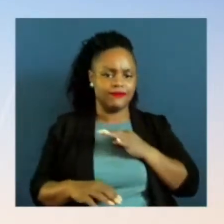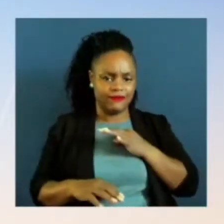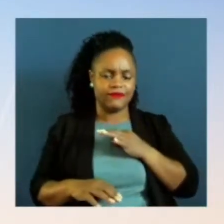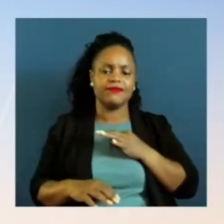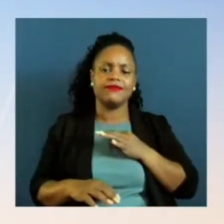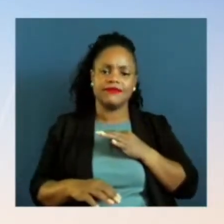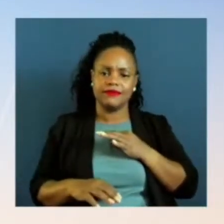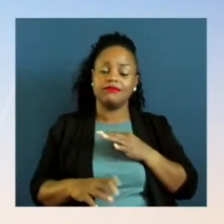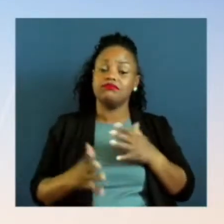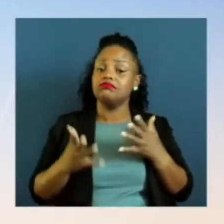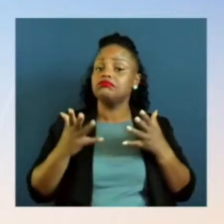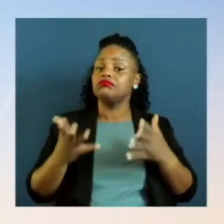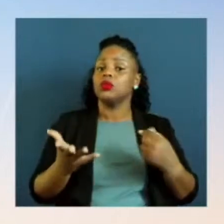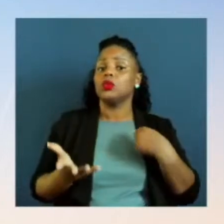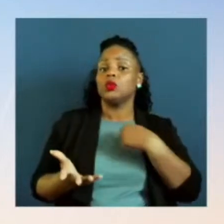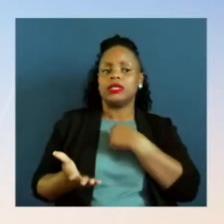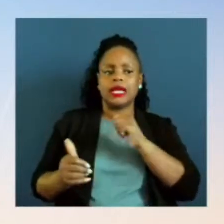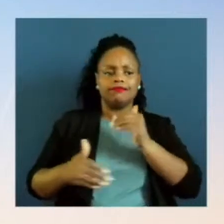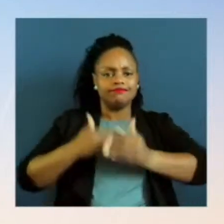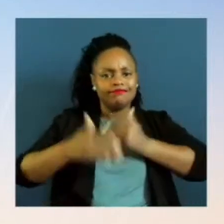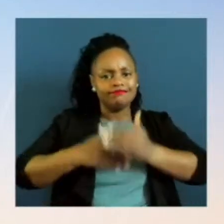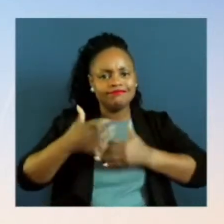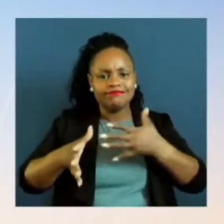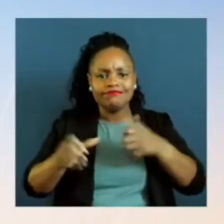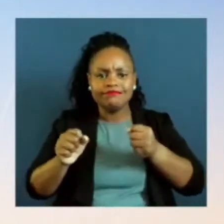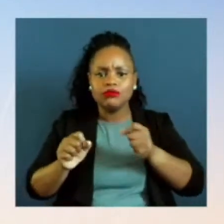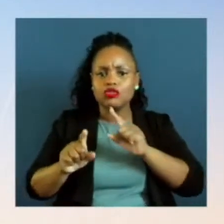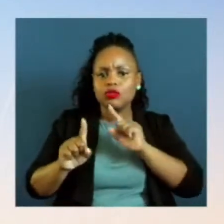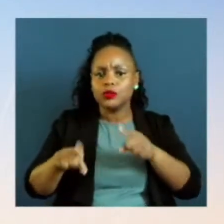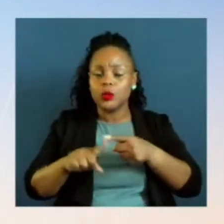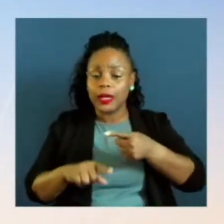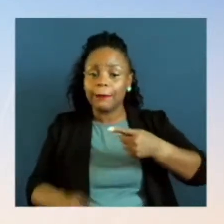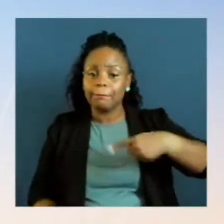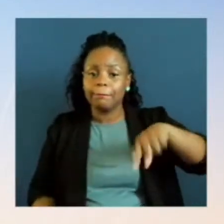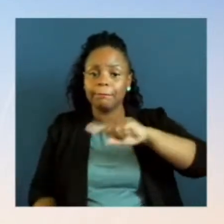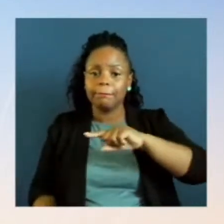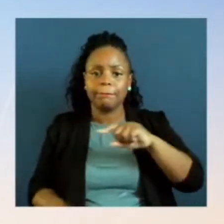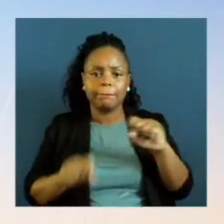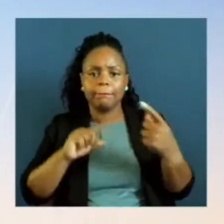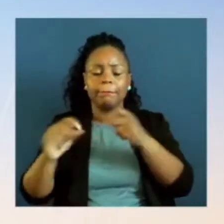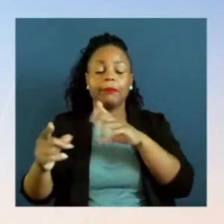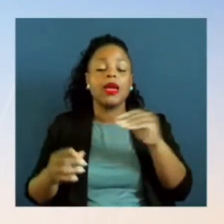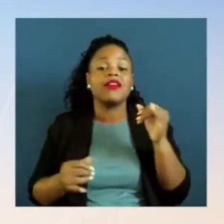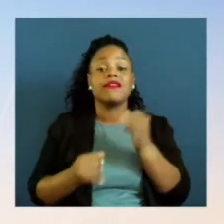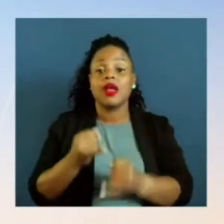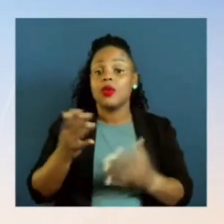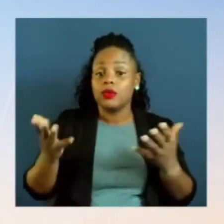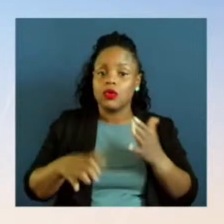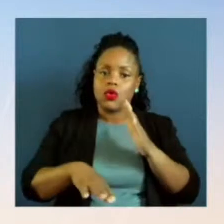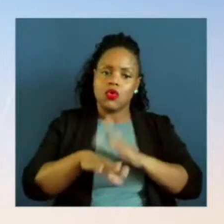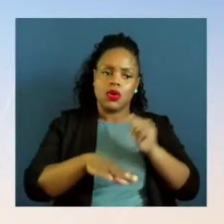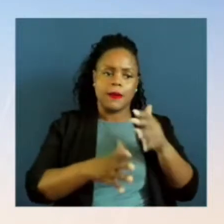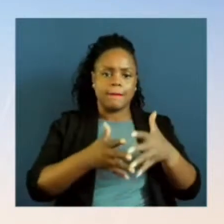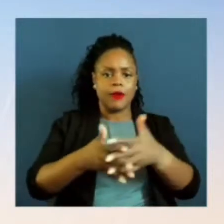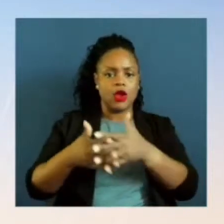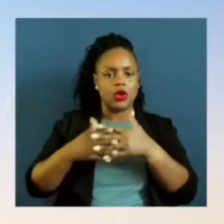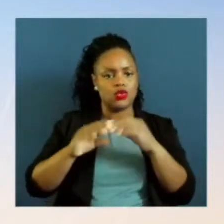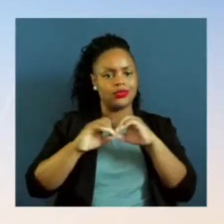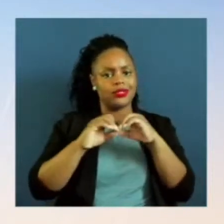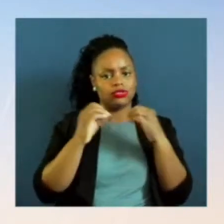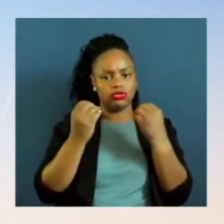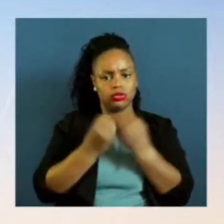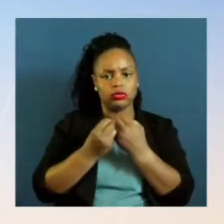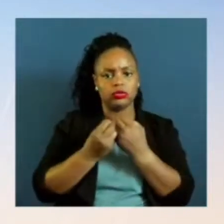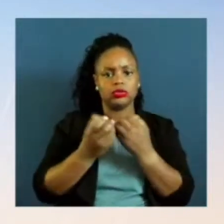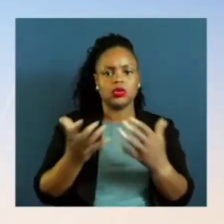on them and respond to them. And finally is this, calling on Americans, organizations to do the steps they need to do to be as safe as possible